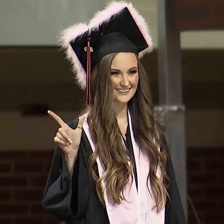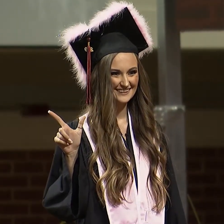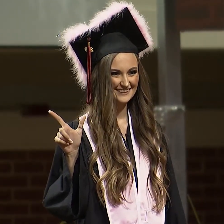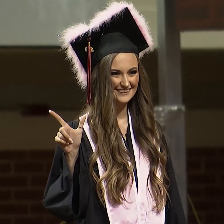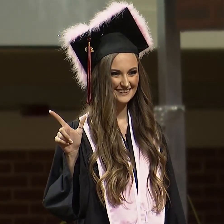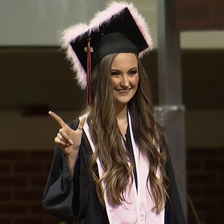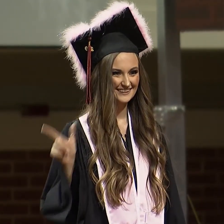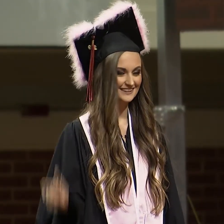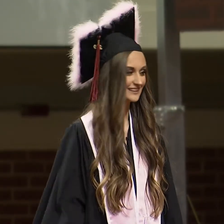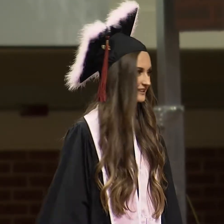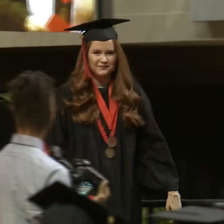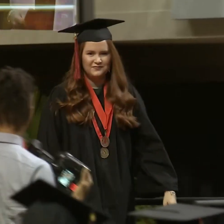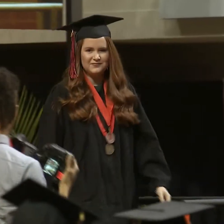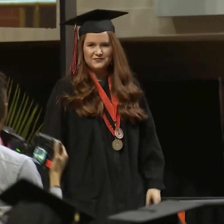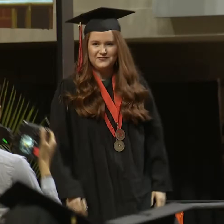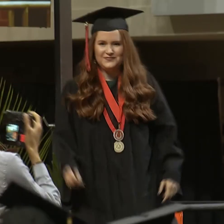Sonia Atchison.